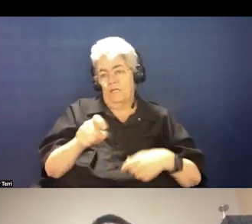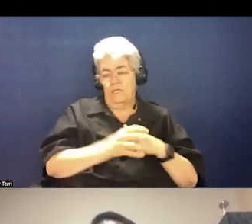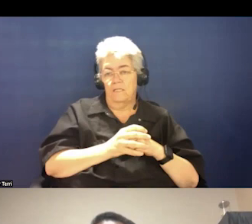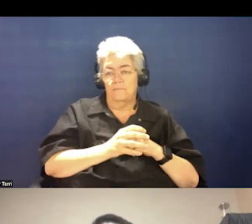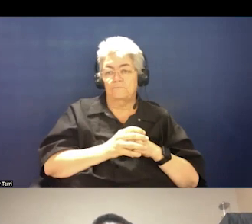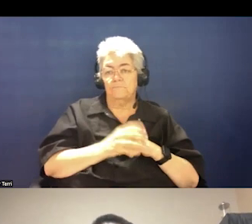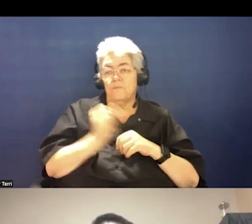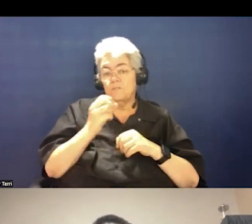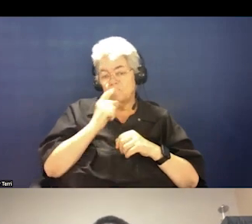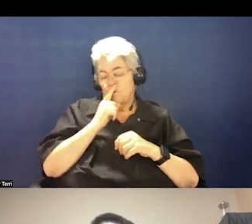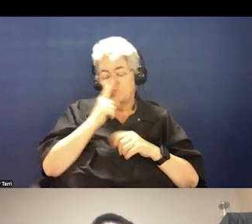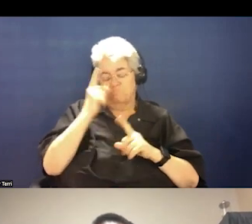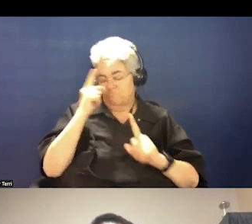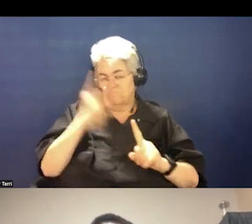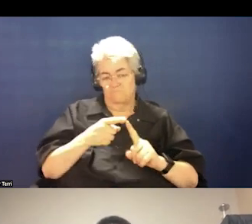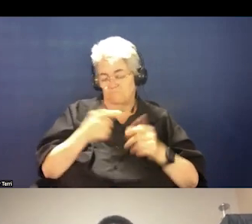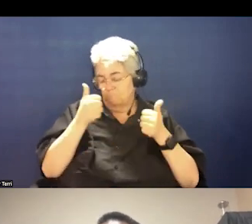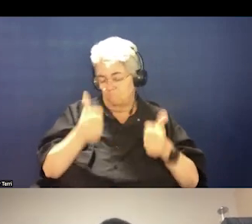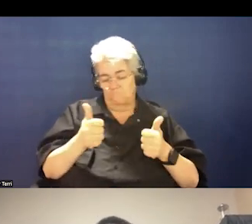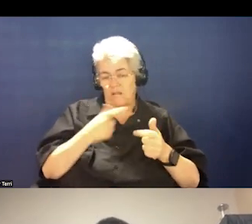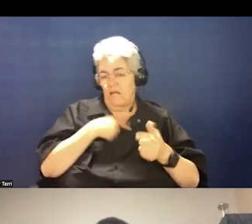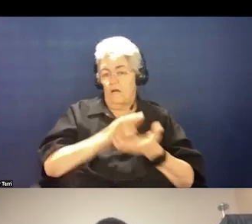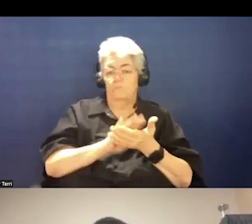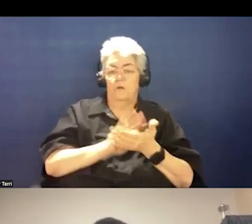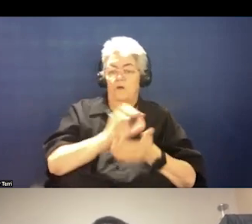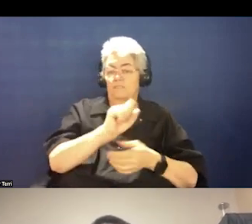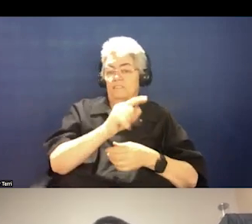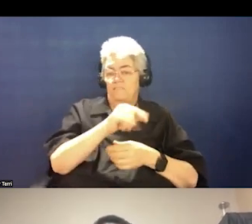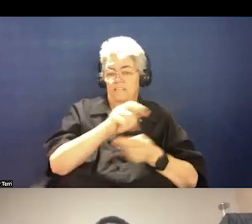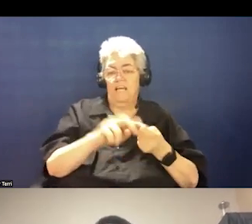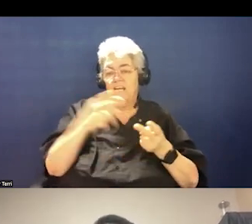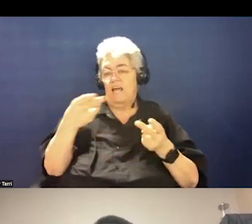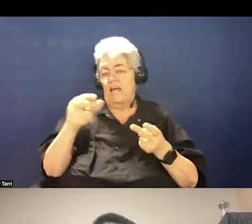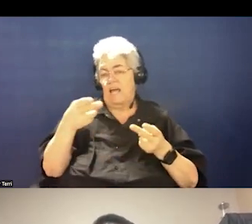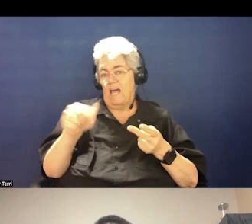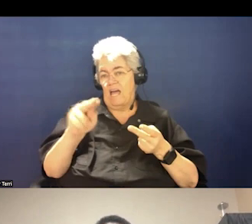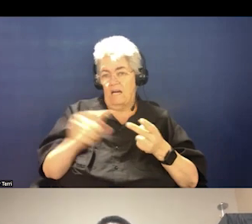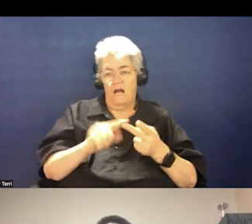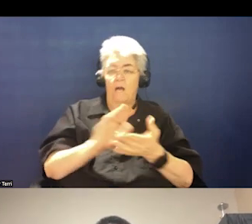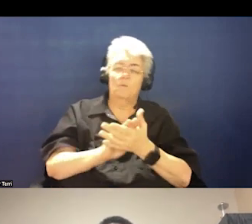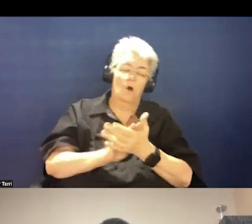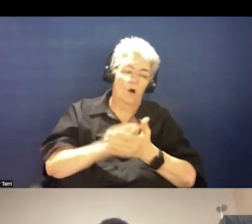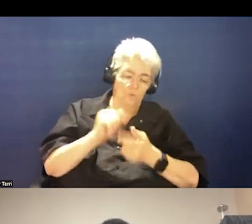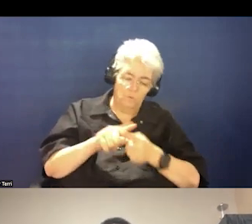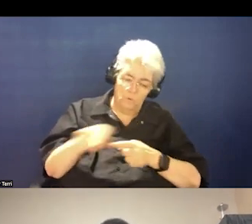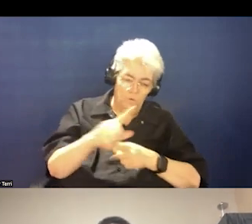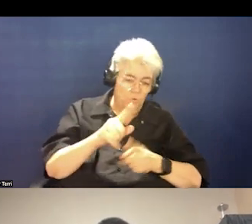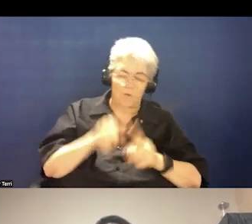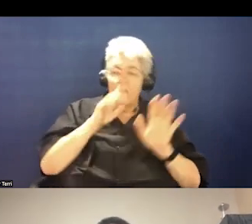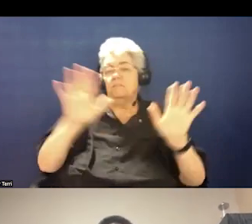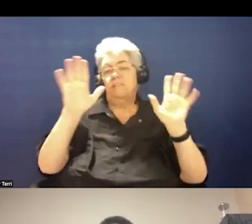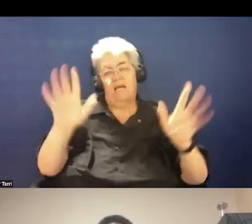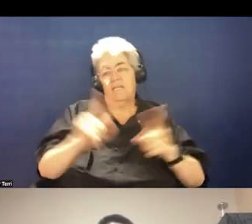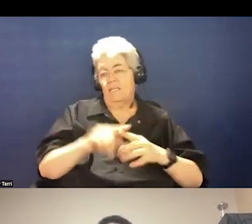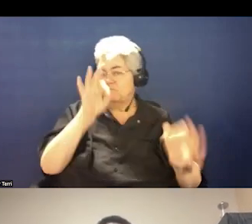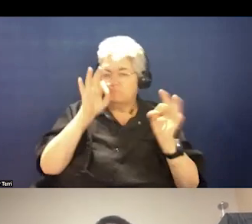I spot on, and I applaud Stephanie and Hannah. I applaud you. Outstanding, spot on. Take